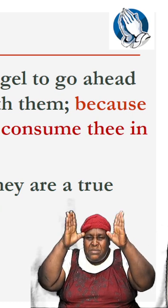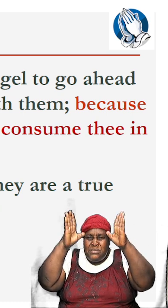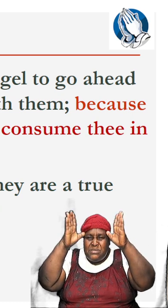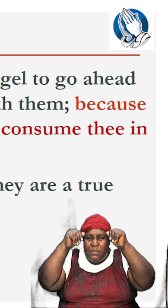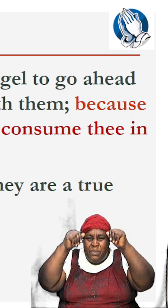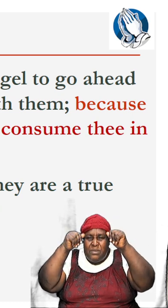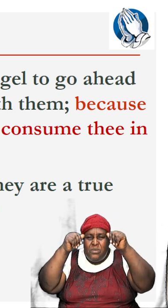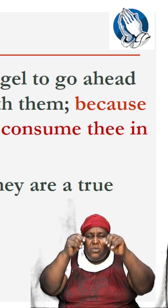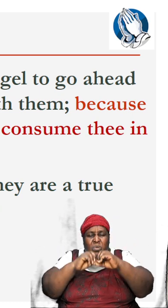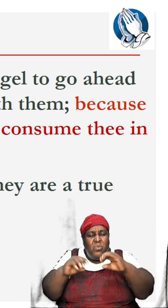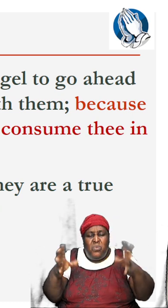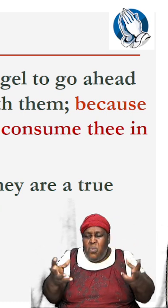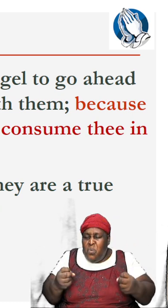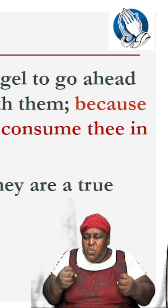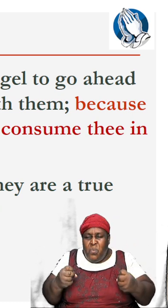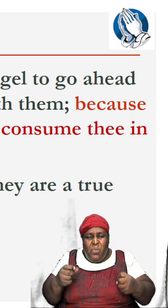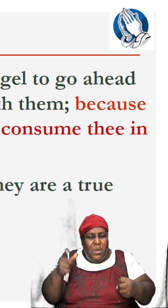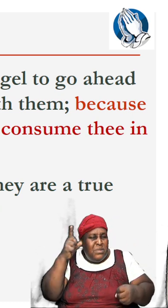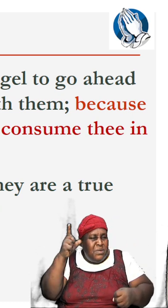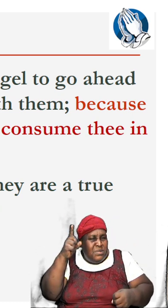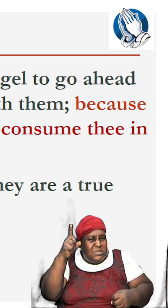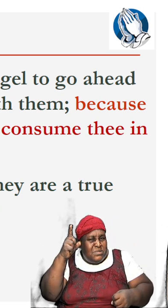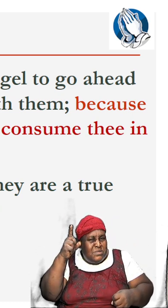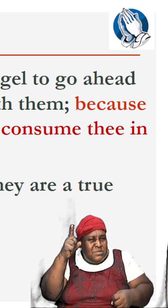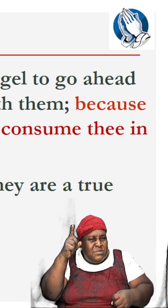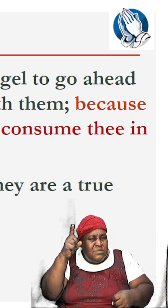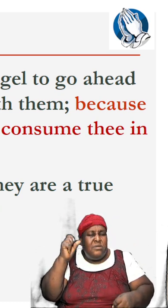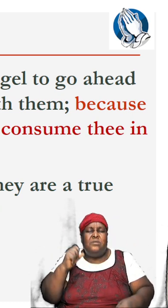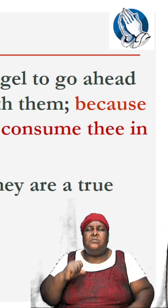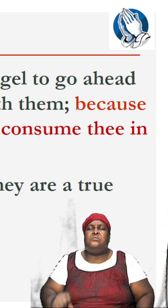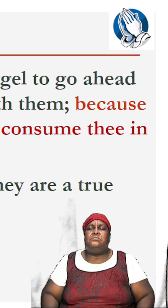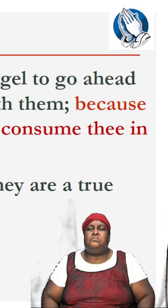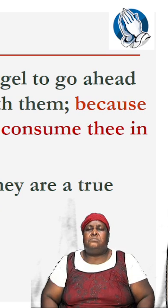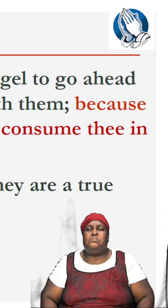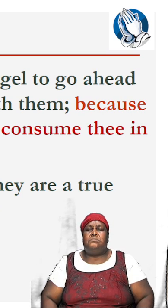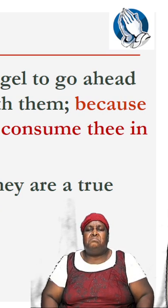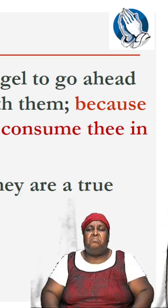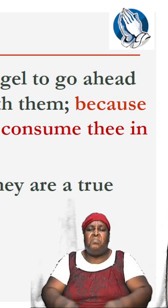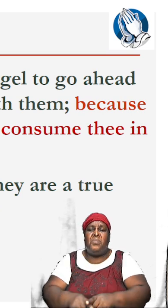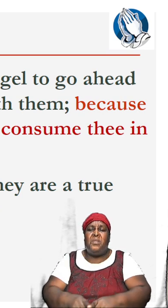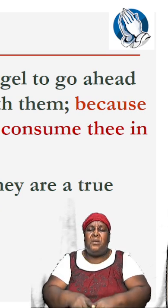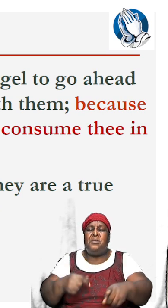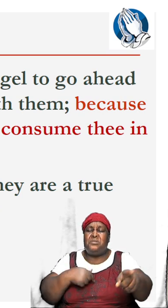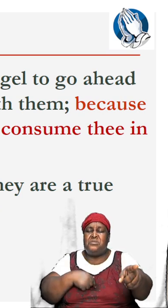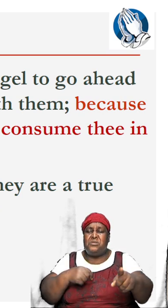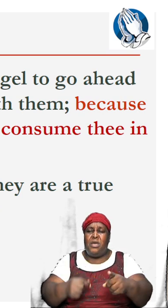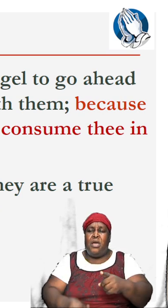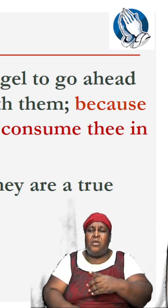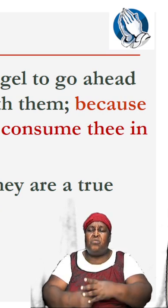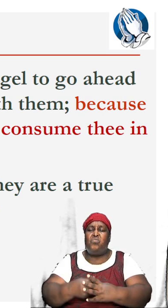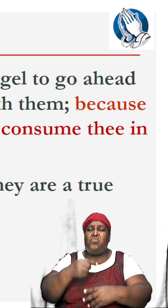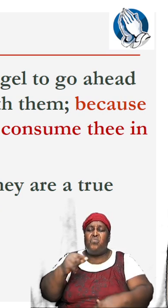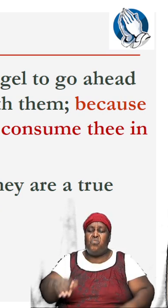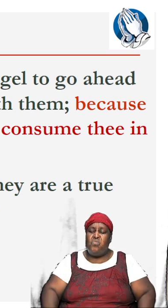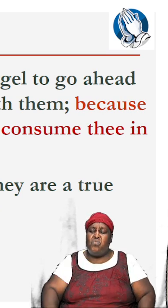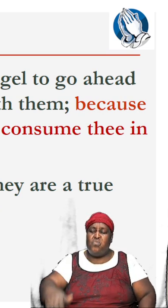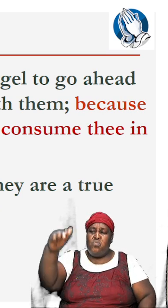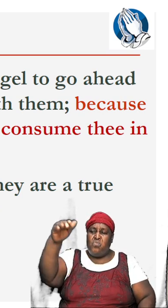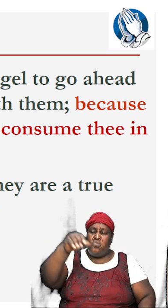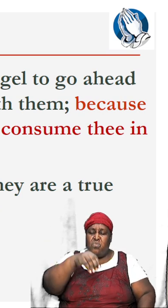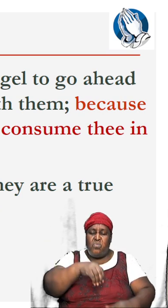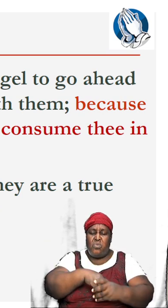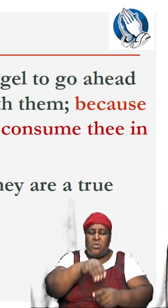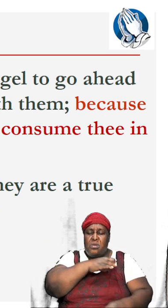they didn't want to listen. But as I grew in Christianity, I realized